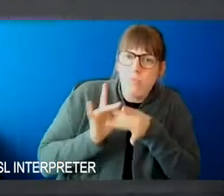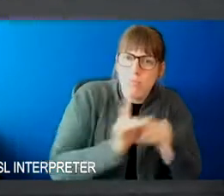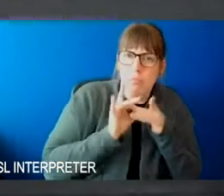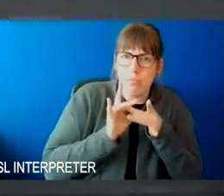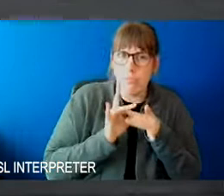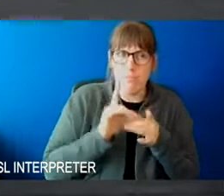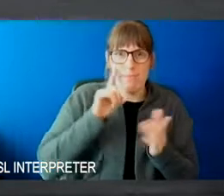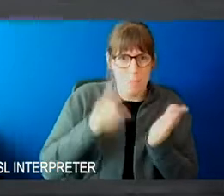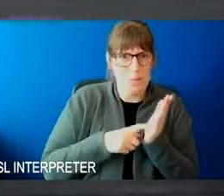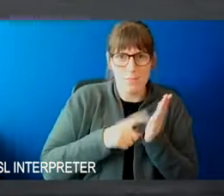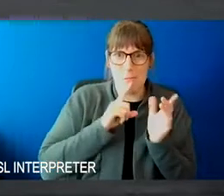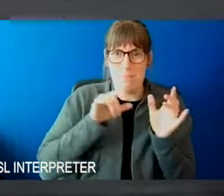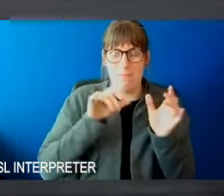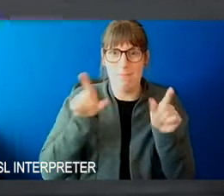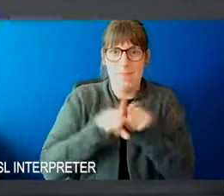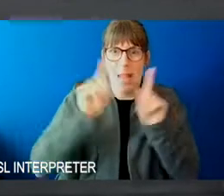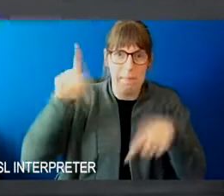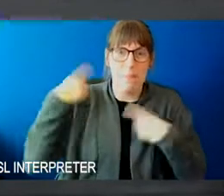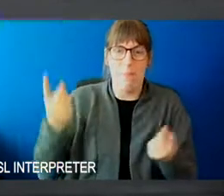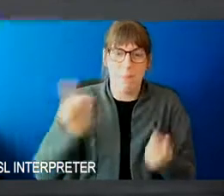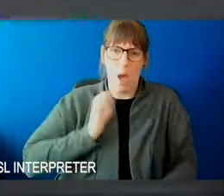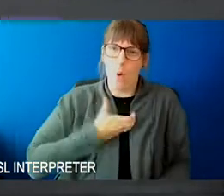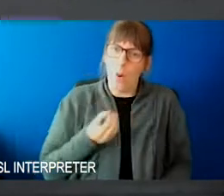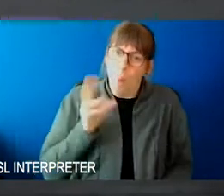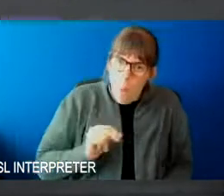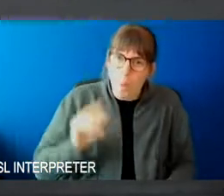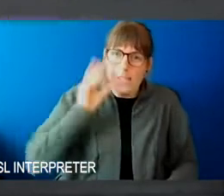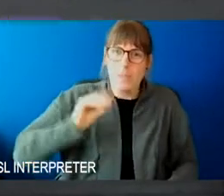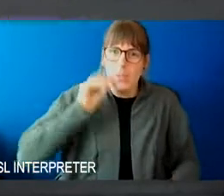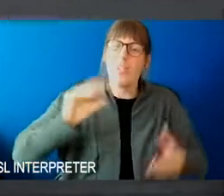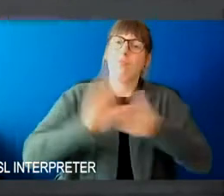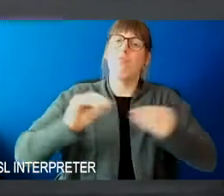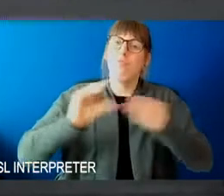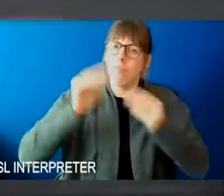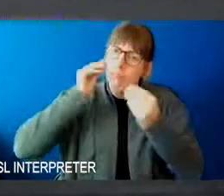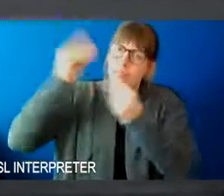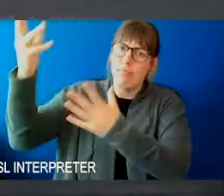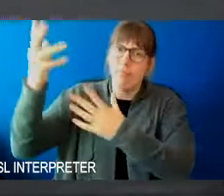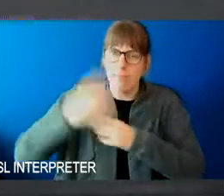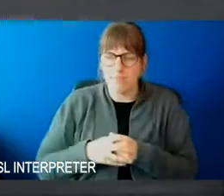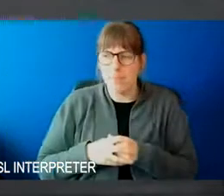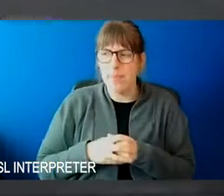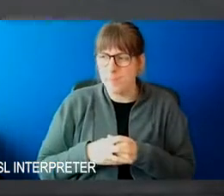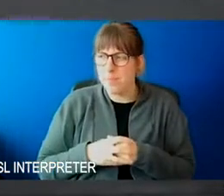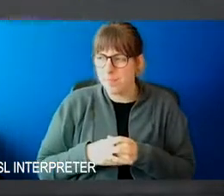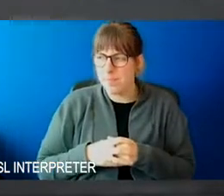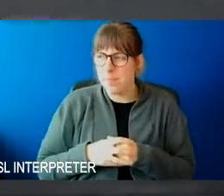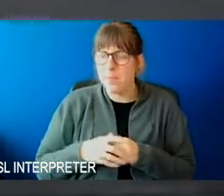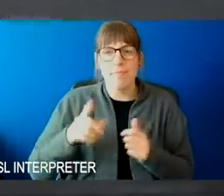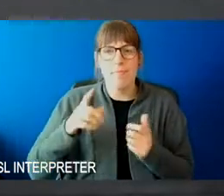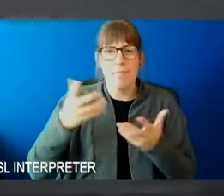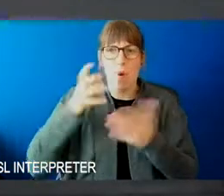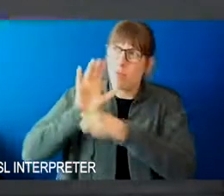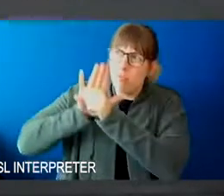power and ownership to where it has really always been in telling our own stories of lived experience and shaping